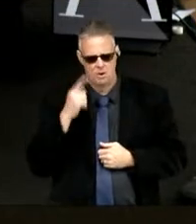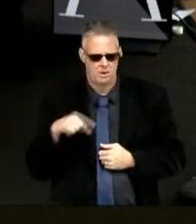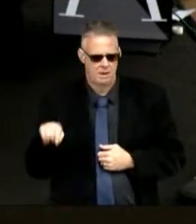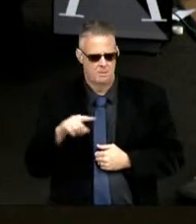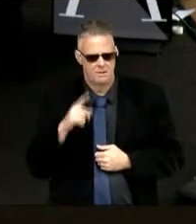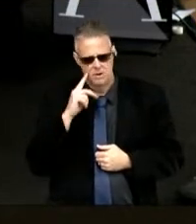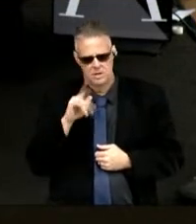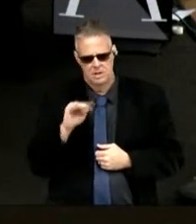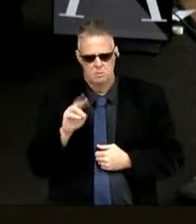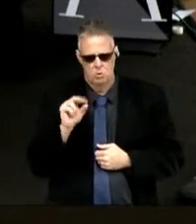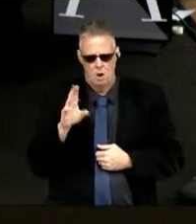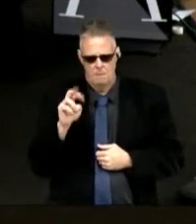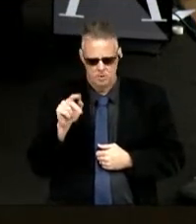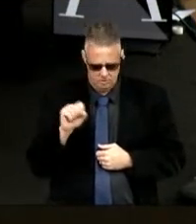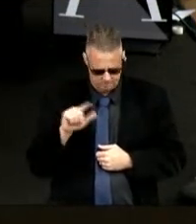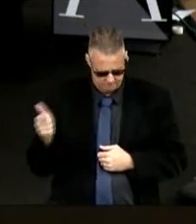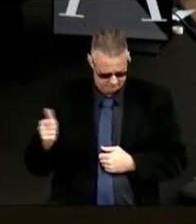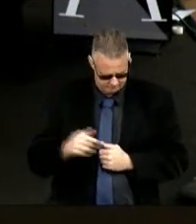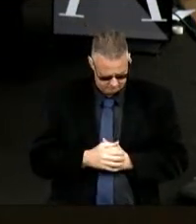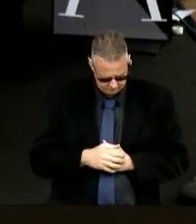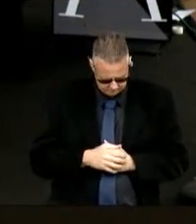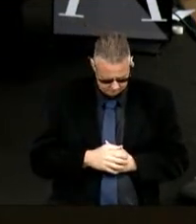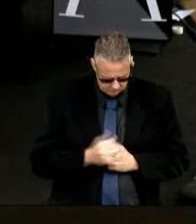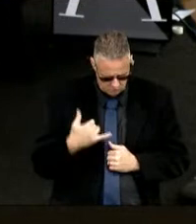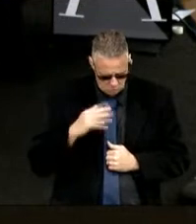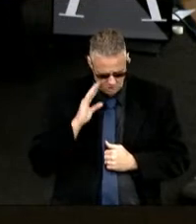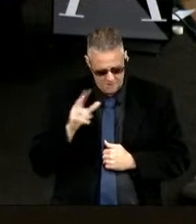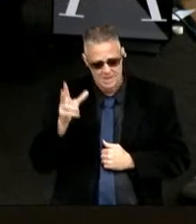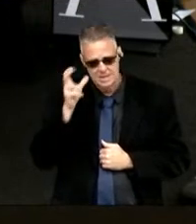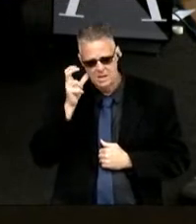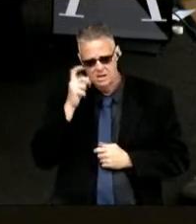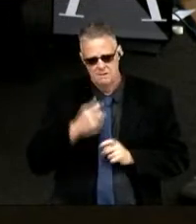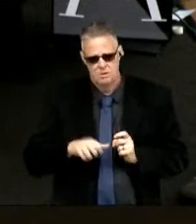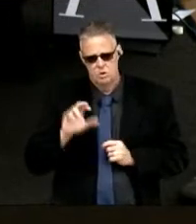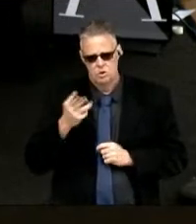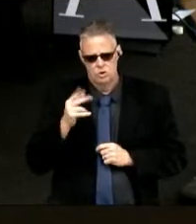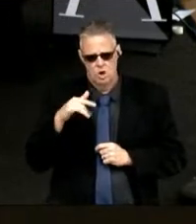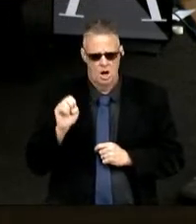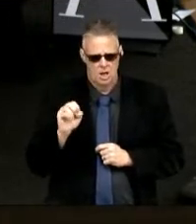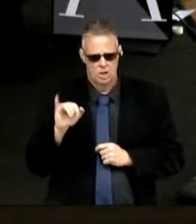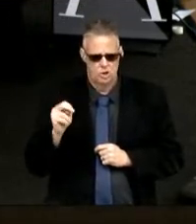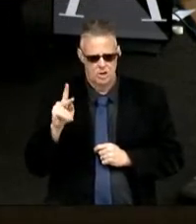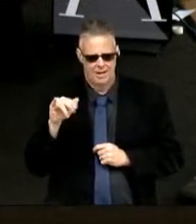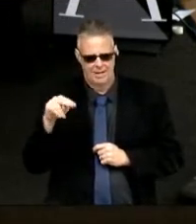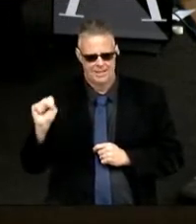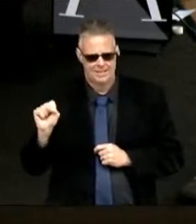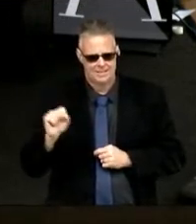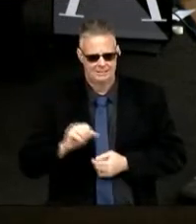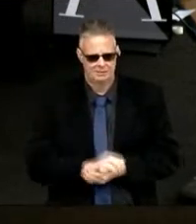to Kim Roberts. Right now, we're going to hear a few words from Charlie Jenkins.